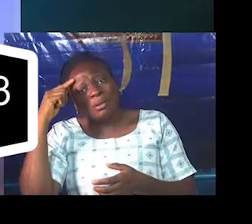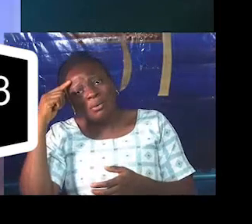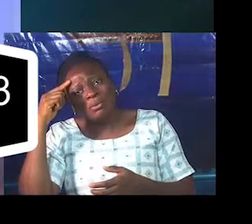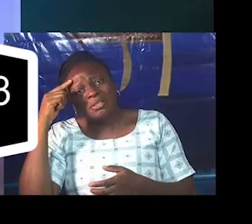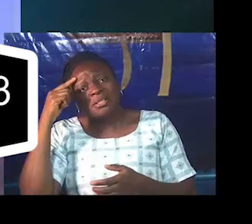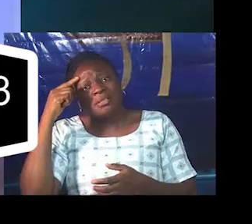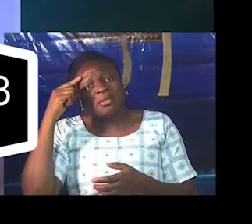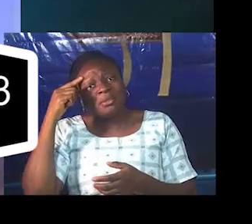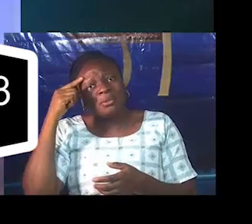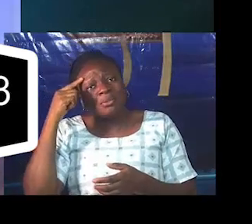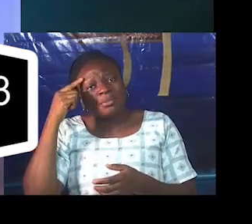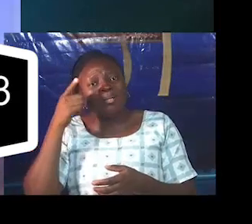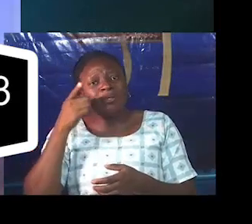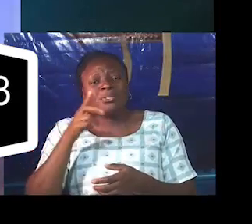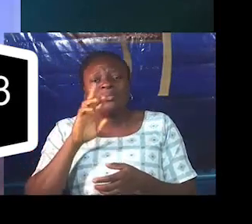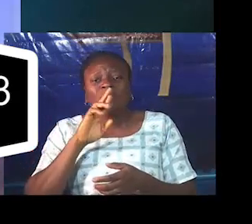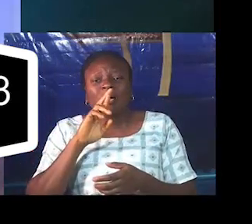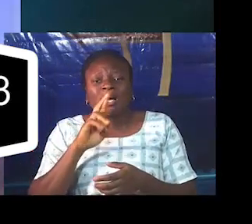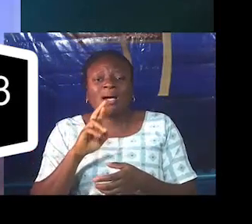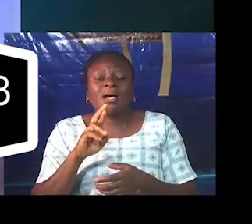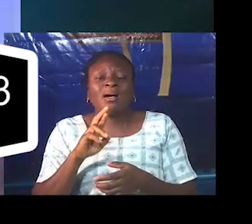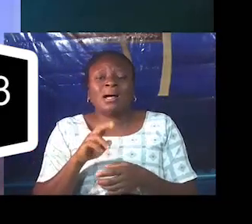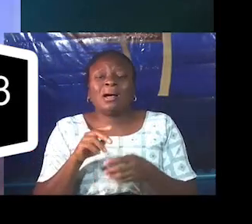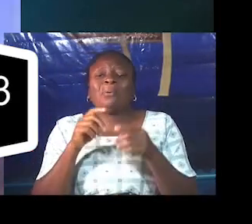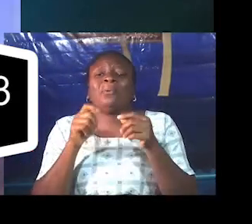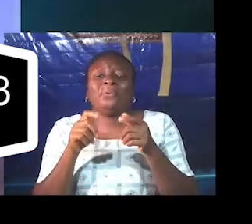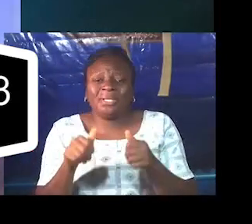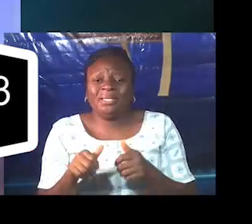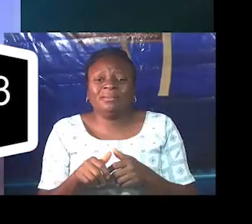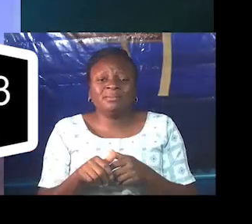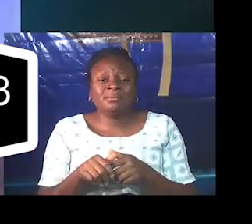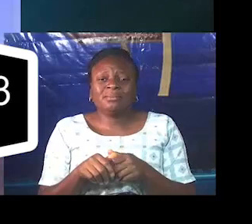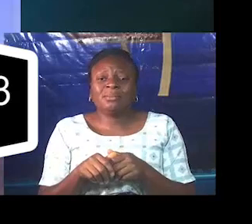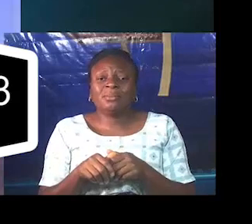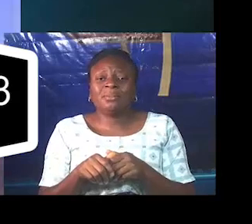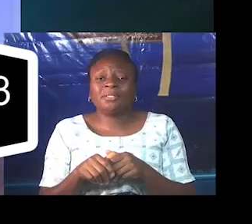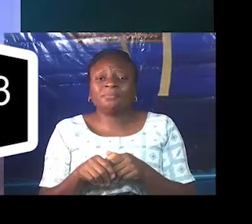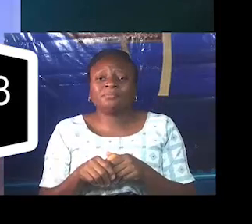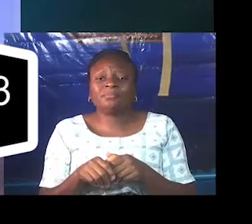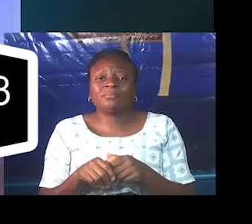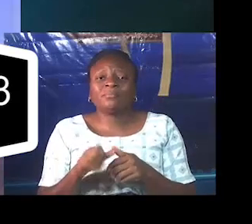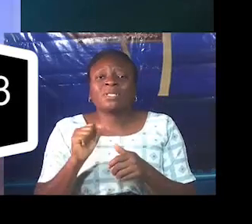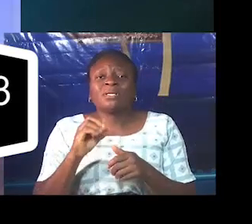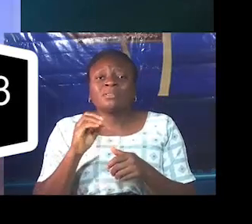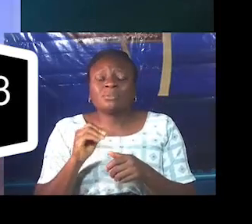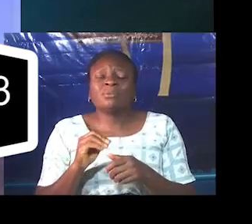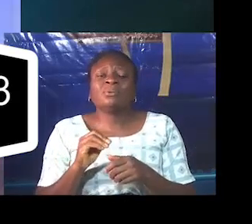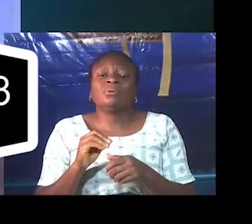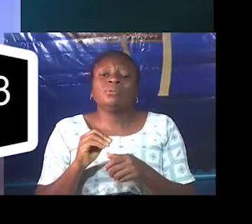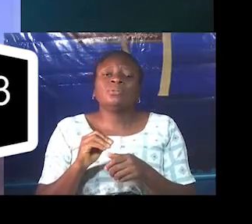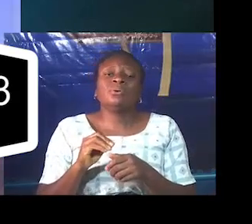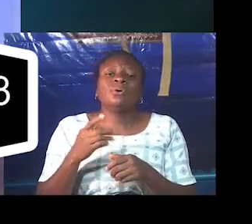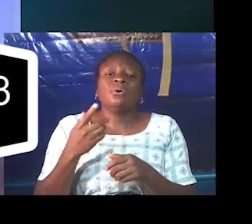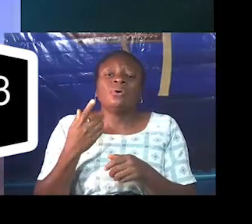into, that you cannot fulfill alone without a wife. So your marriage in the beginning actually is for a